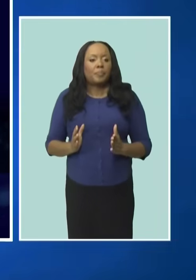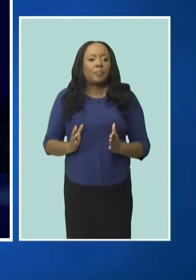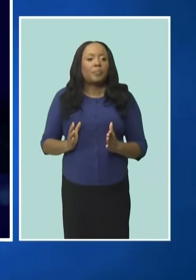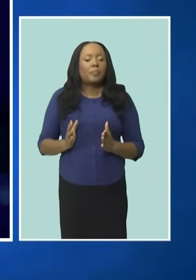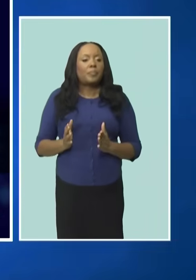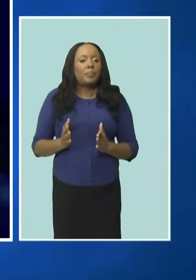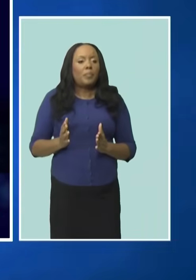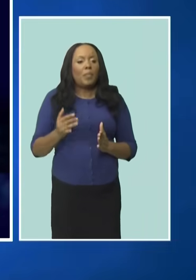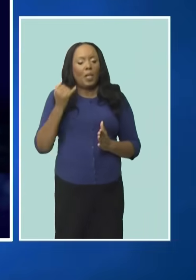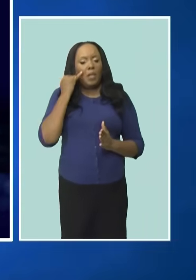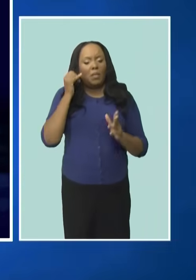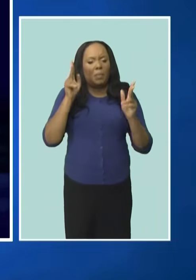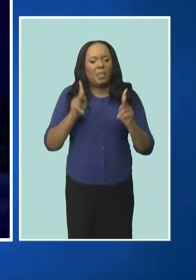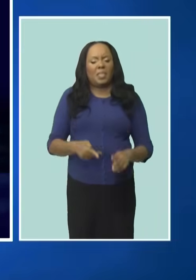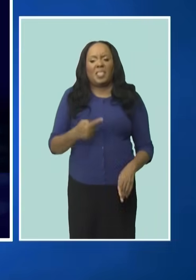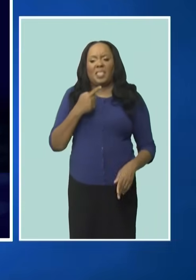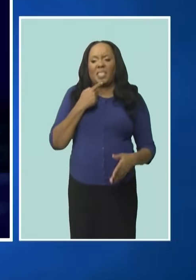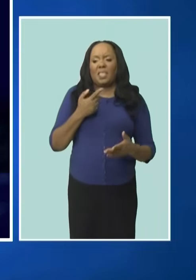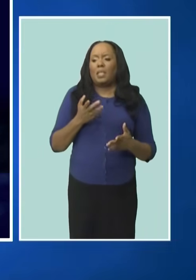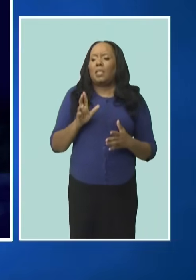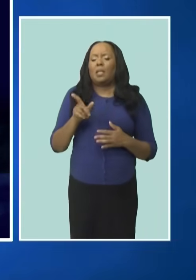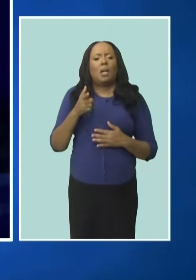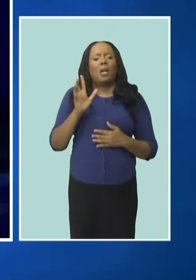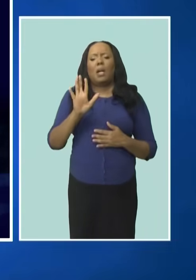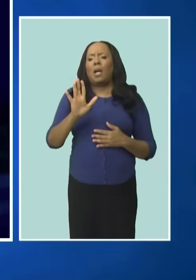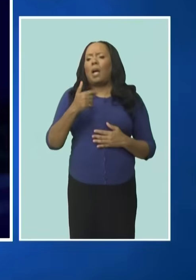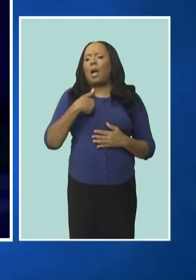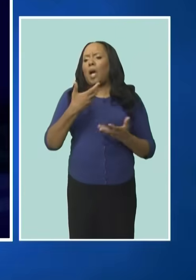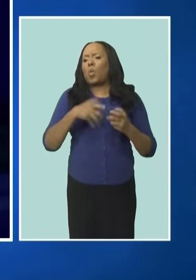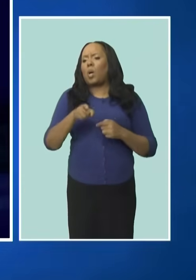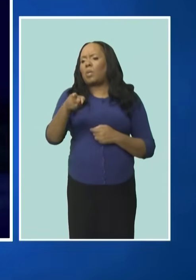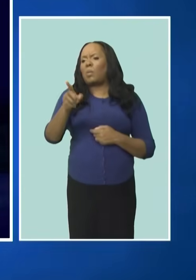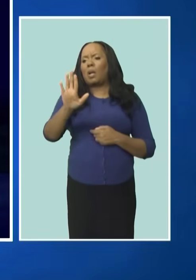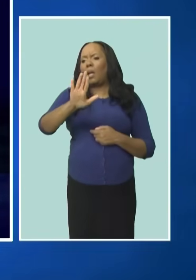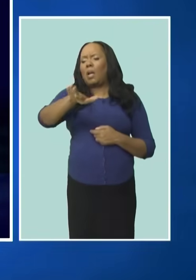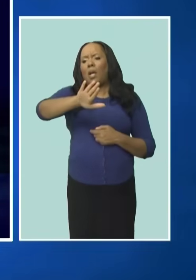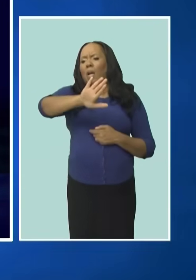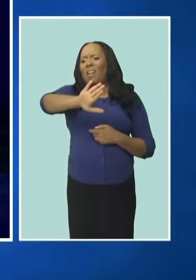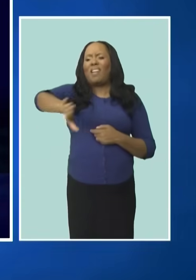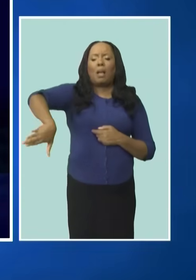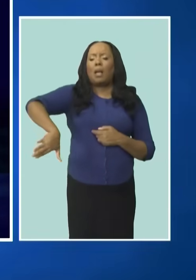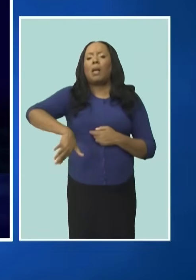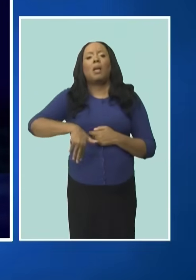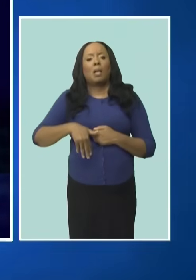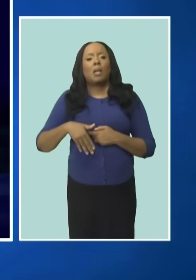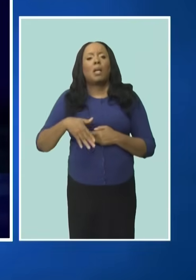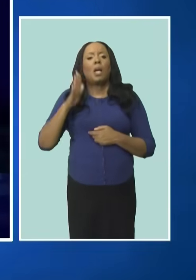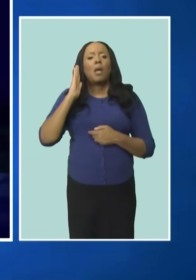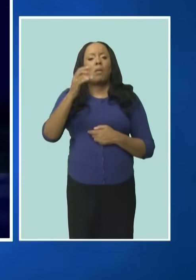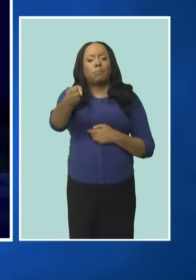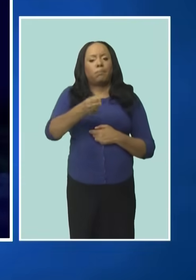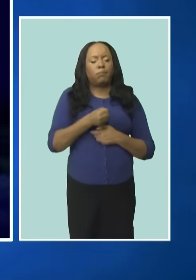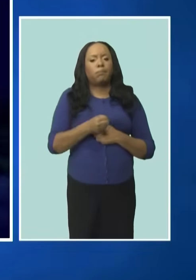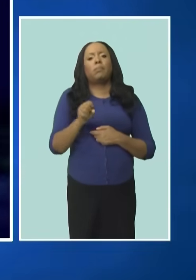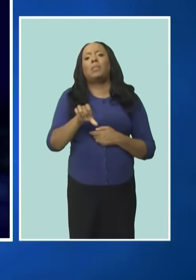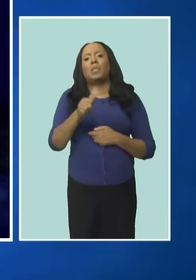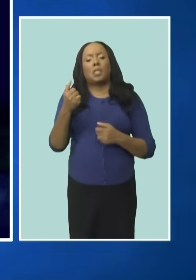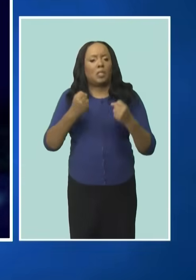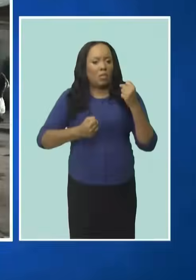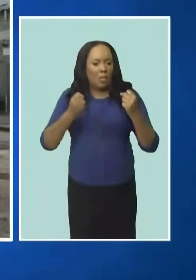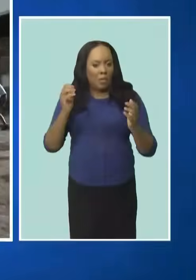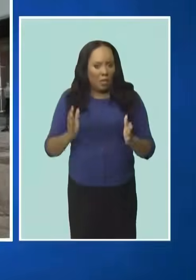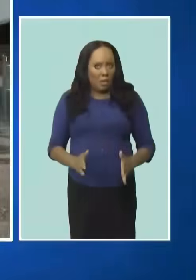decided that he doesn't want this particular driver, that he doesn't find himself working for somebody else. That is the problem that we